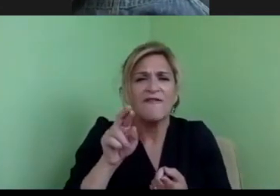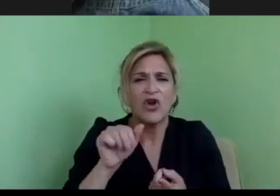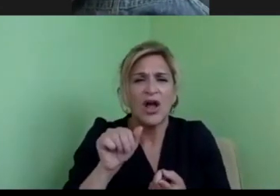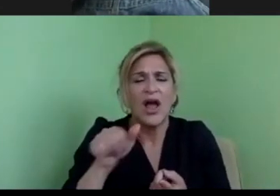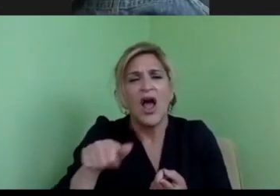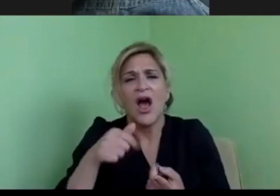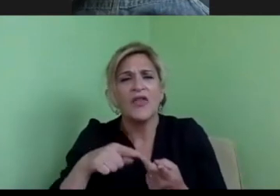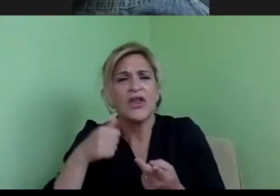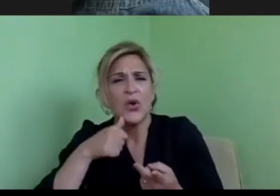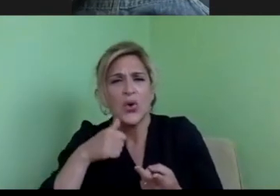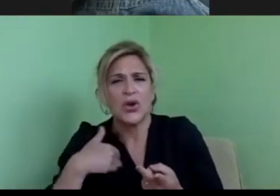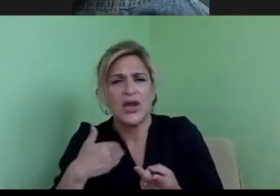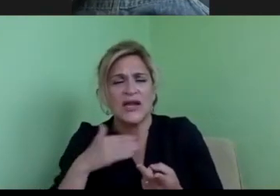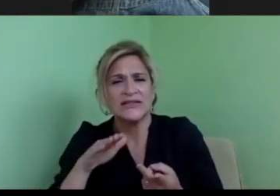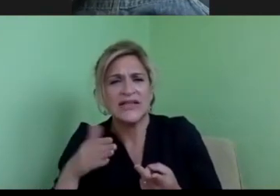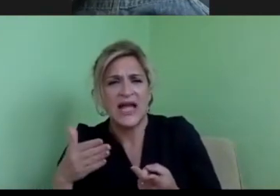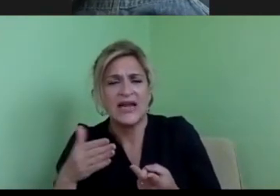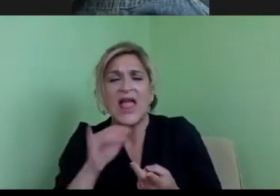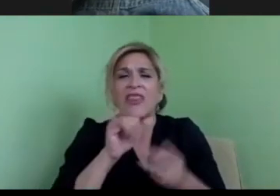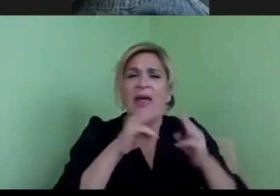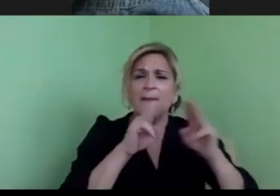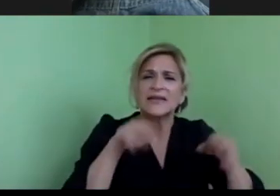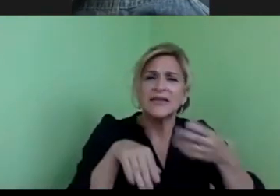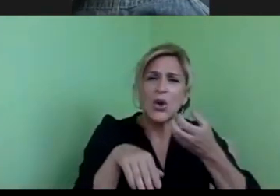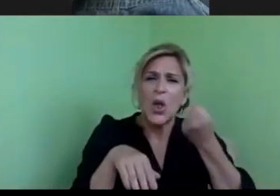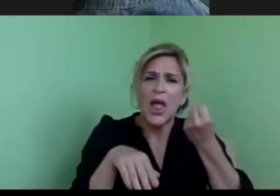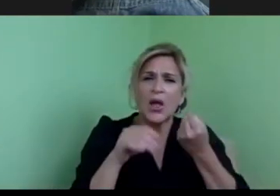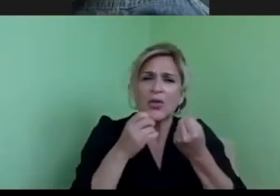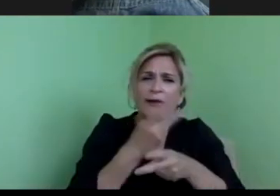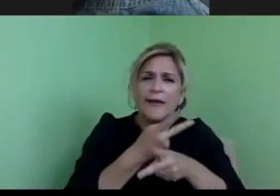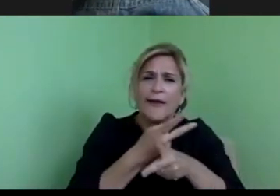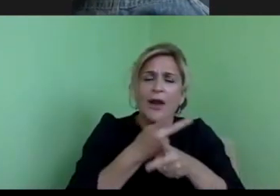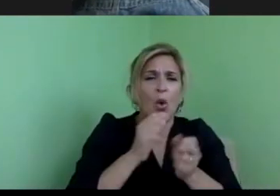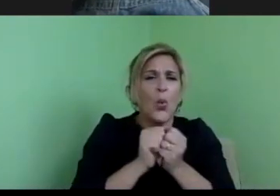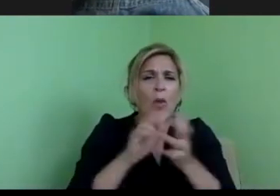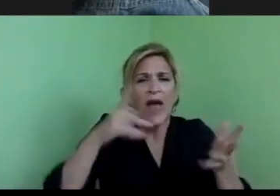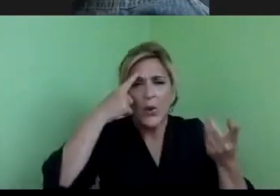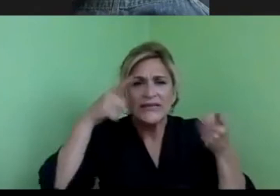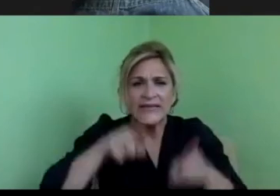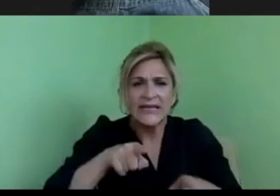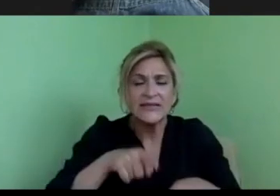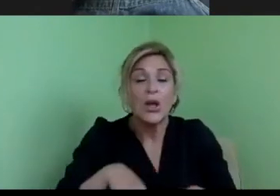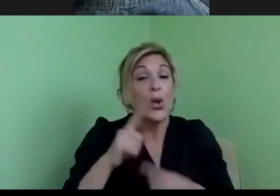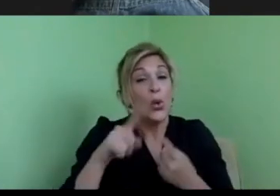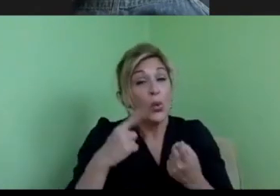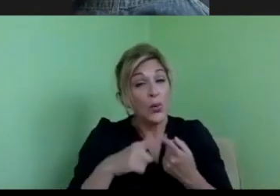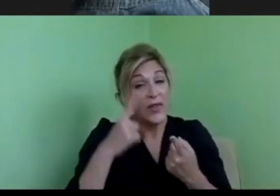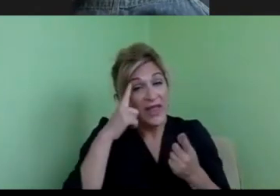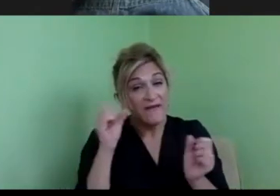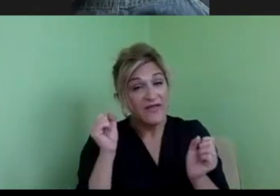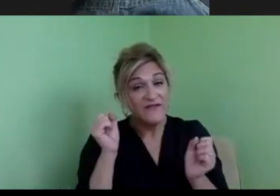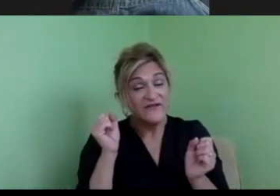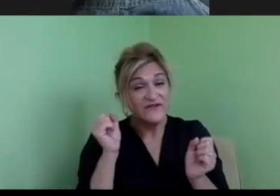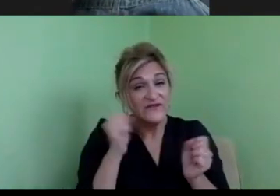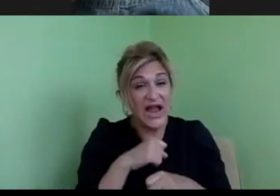penn penn museum has held the remains without consent and when we think of the violence that